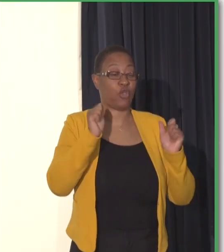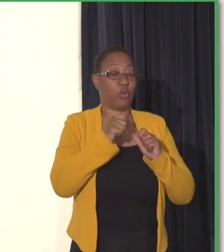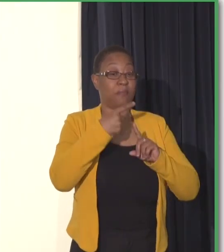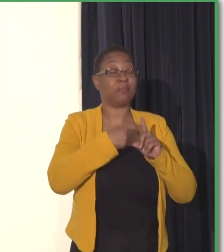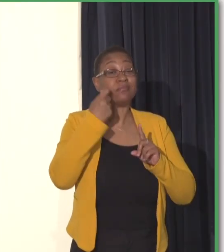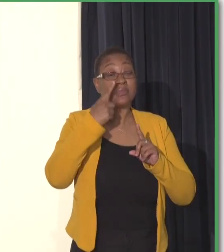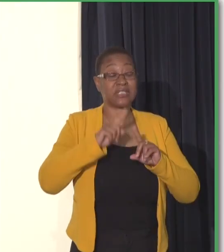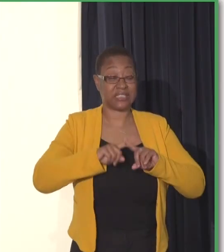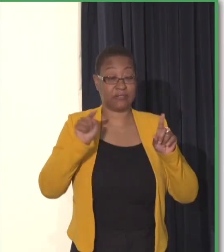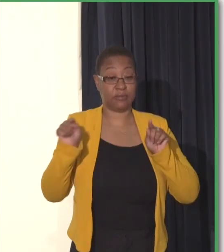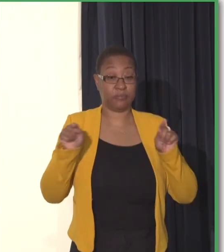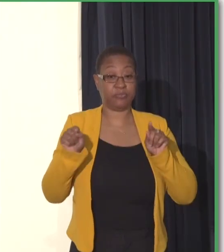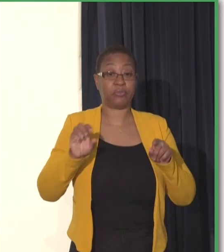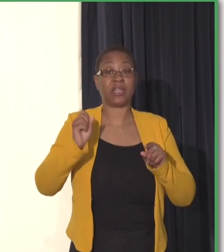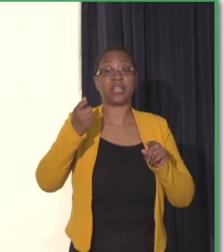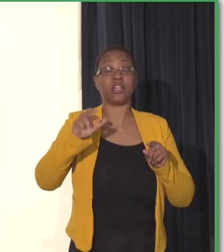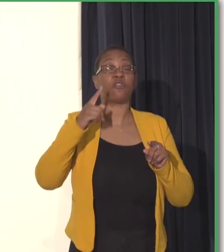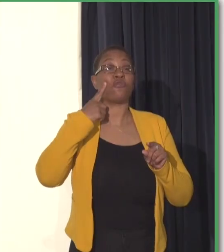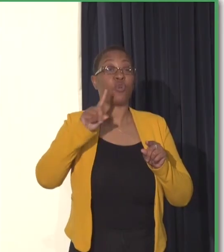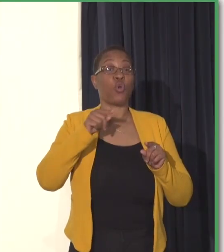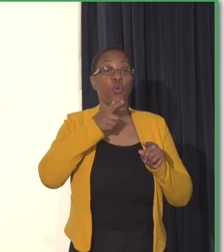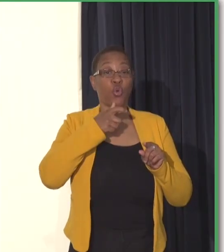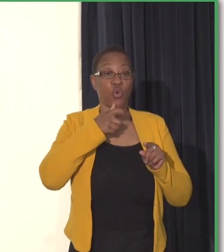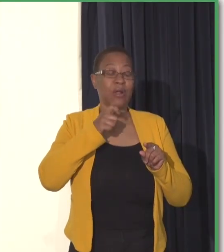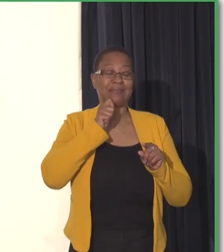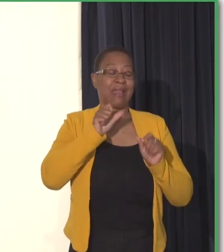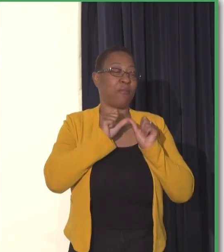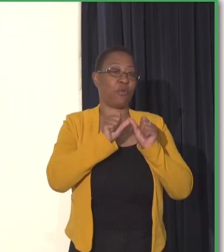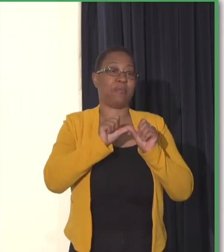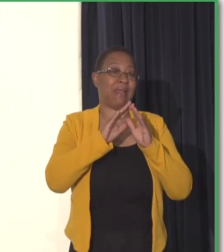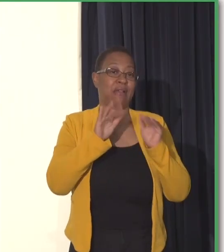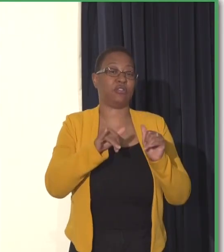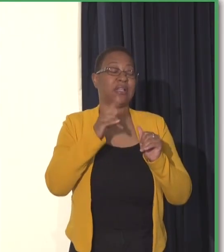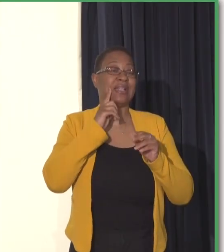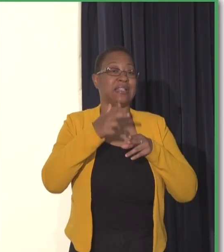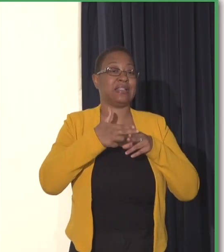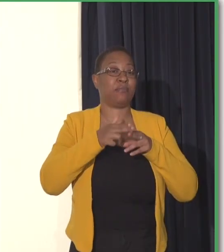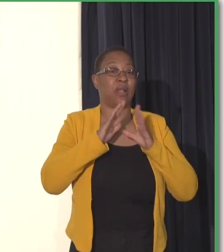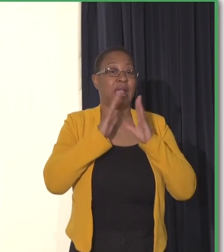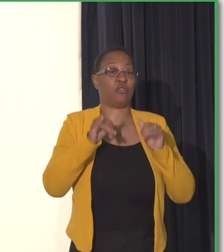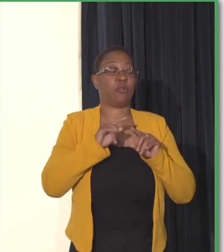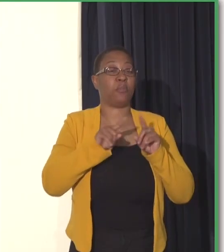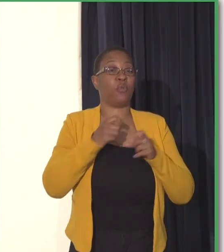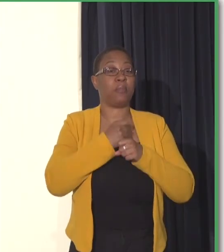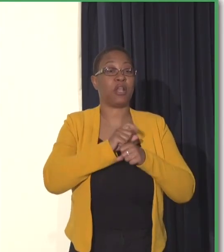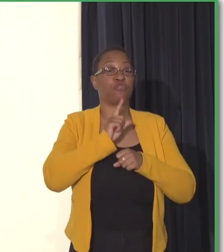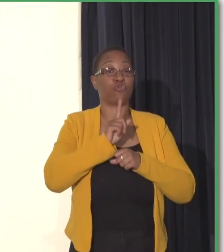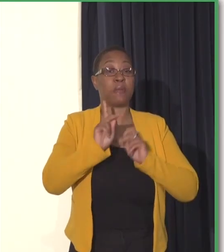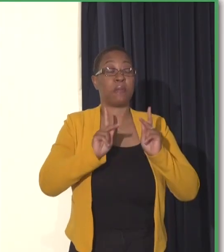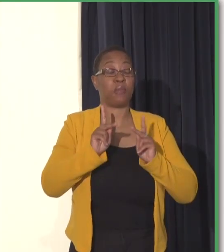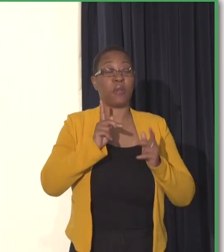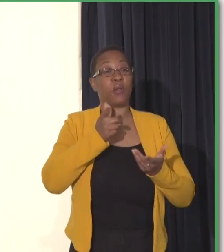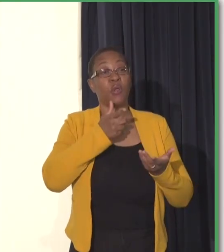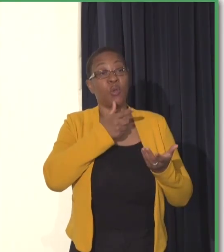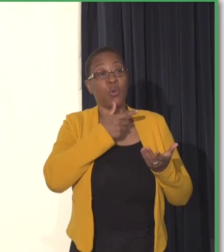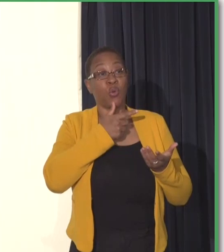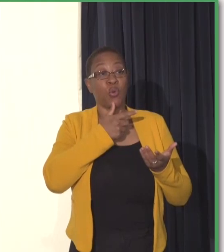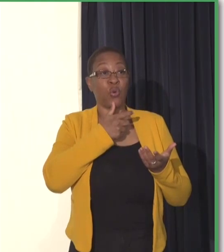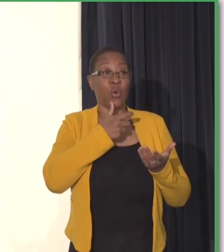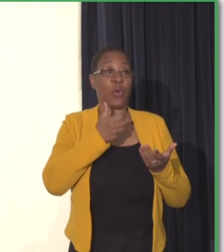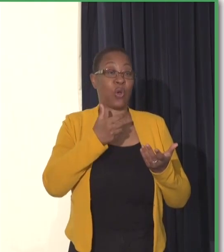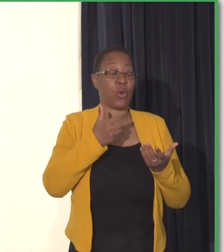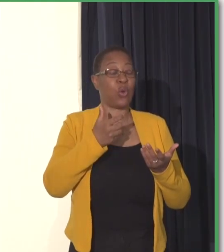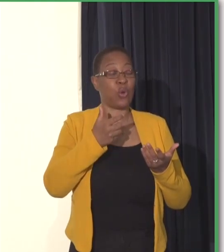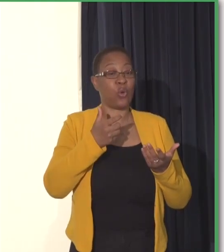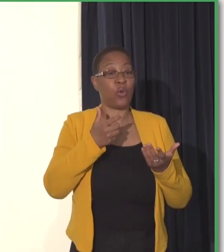that, this is shelter for, and this is not permanent housing. This is temporary housing, but we want to make sure that individuals have